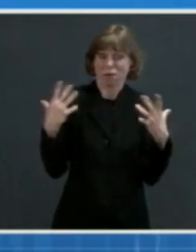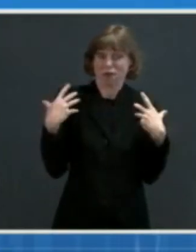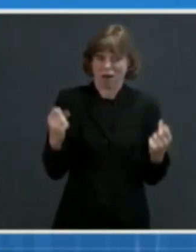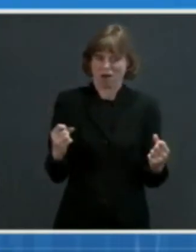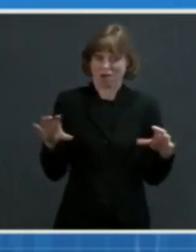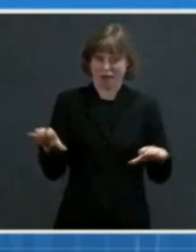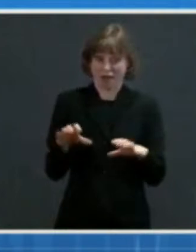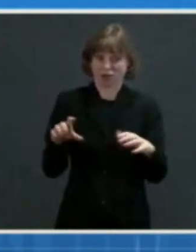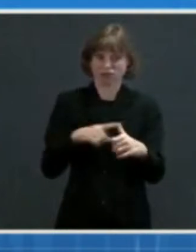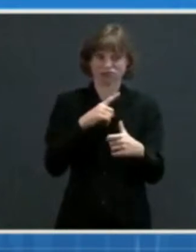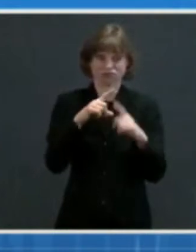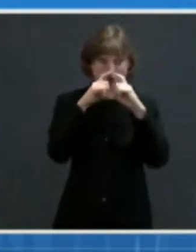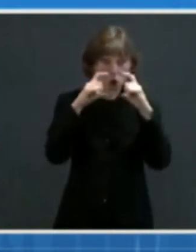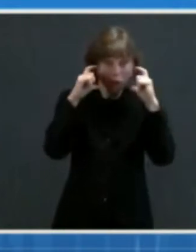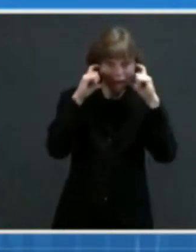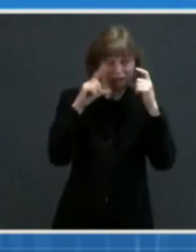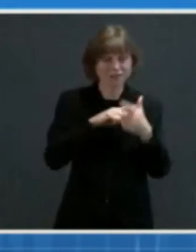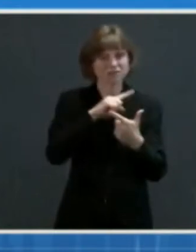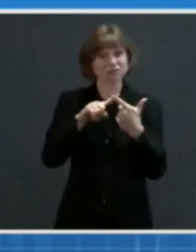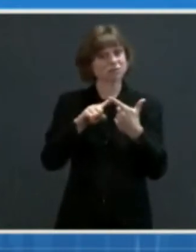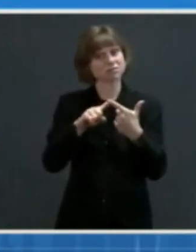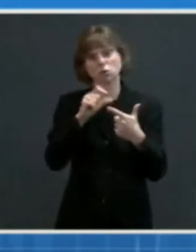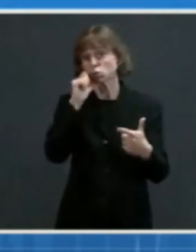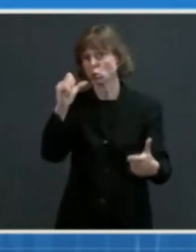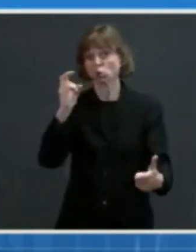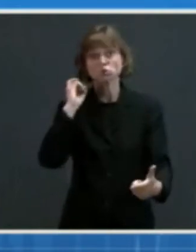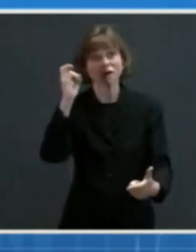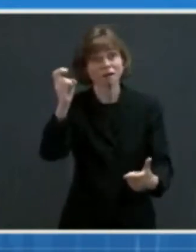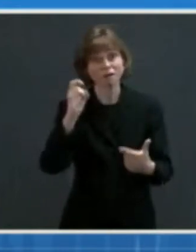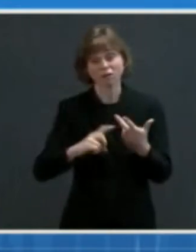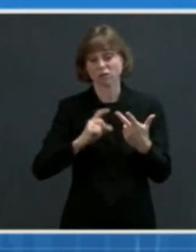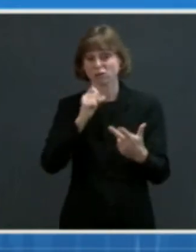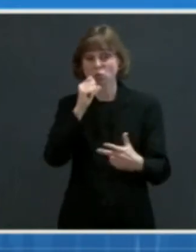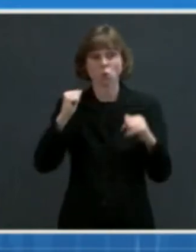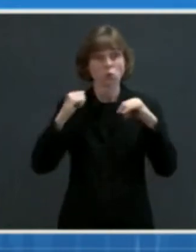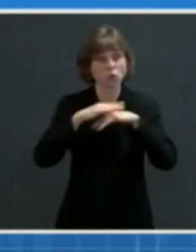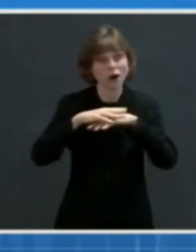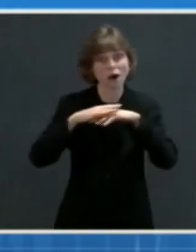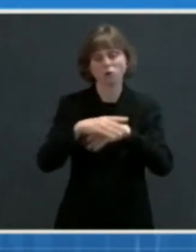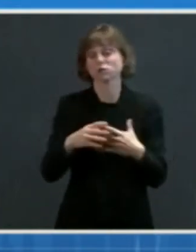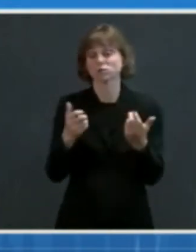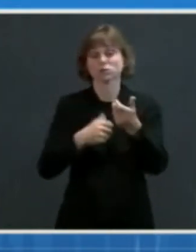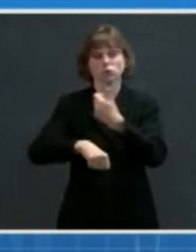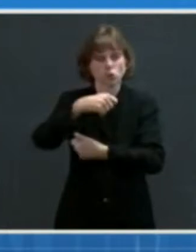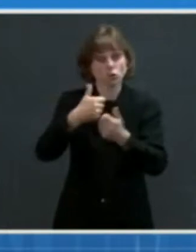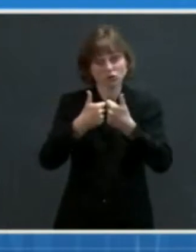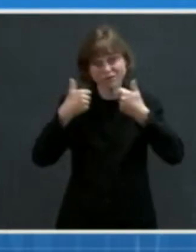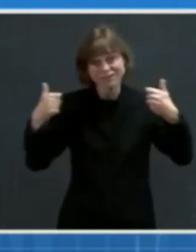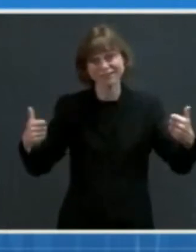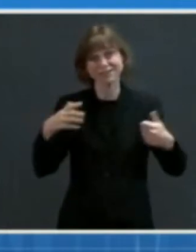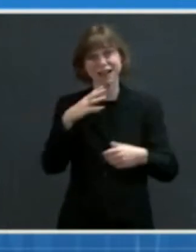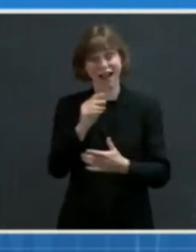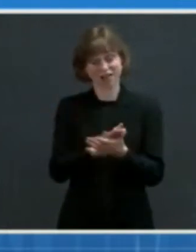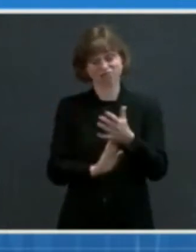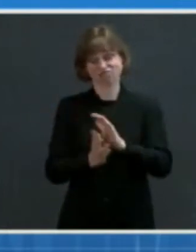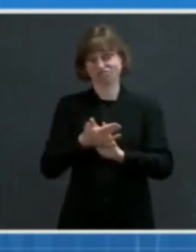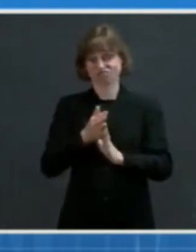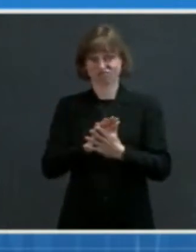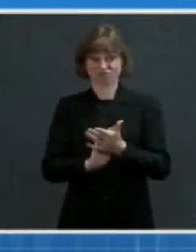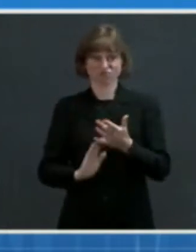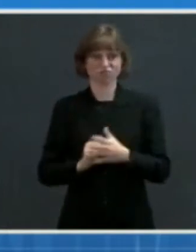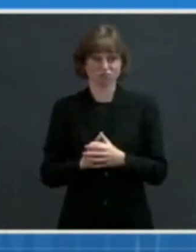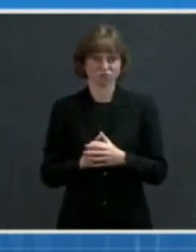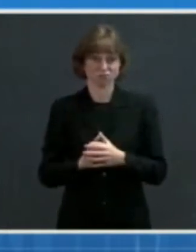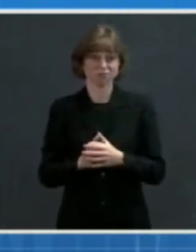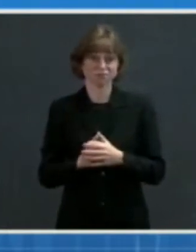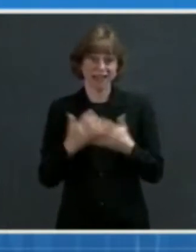a well-fitting mask, avoiding travel in crowds, social distancing, and practicing good hand hygiene. Now more than